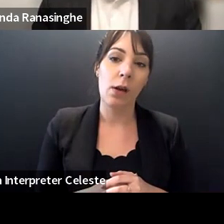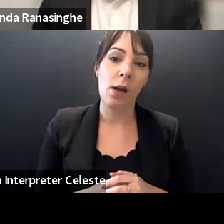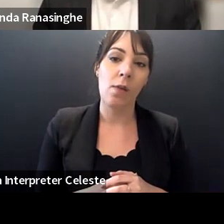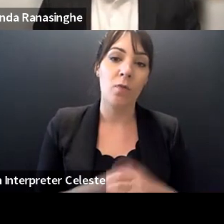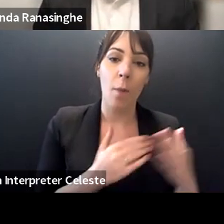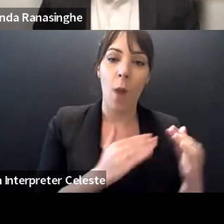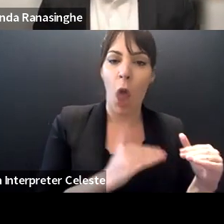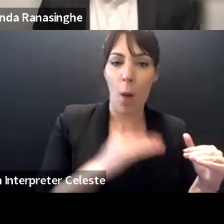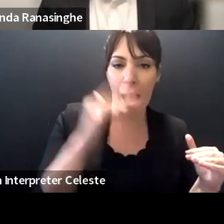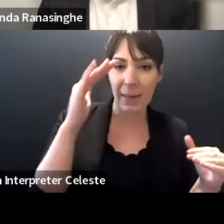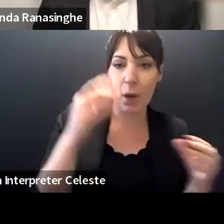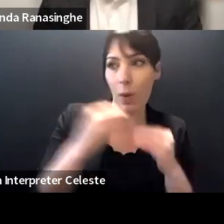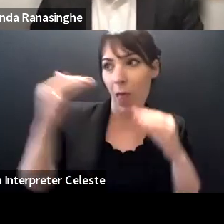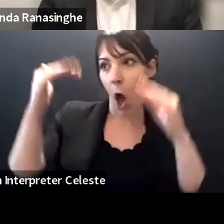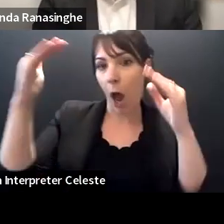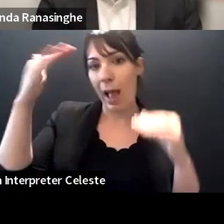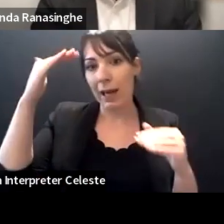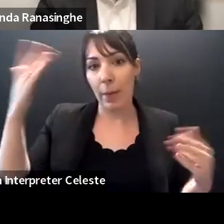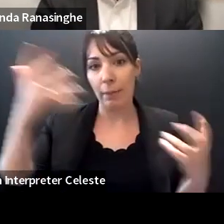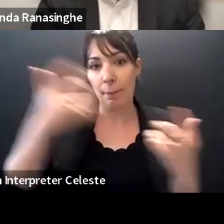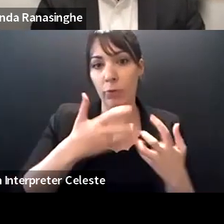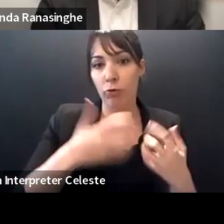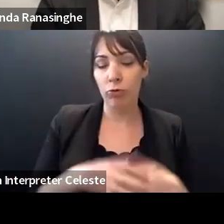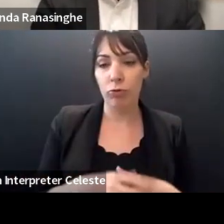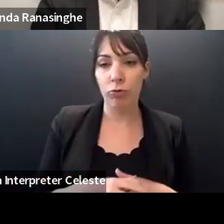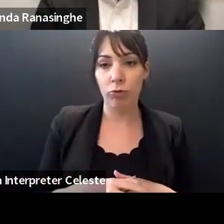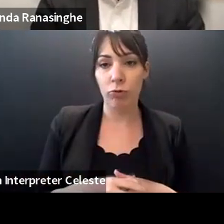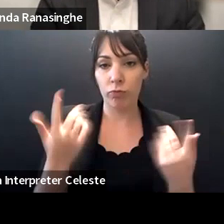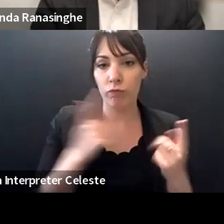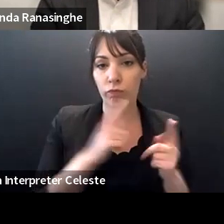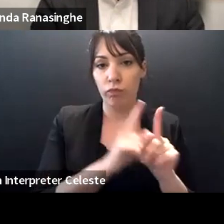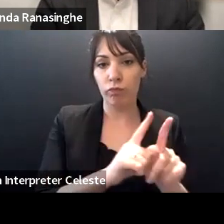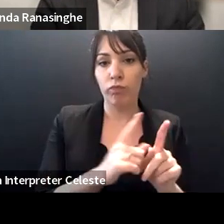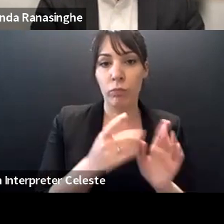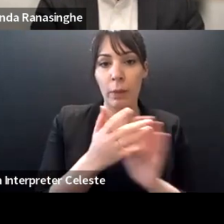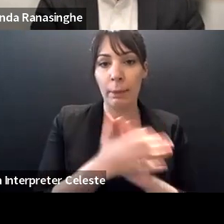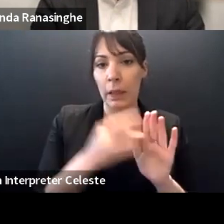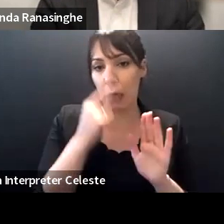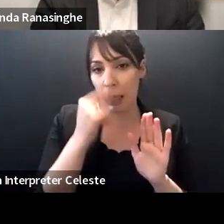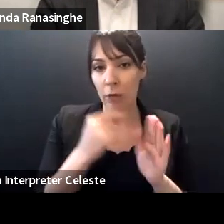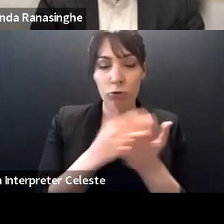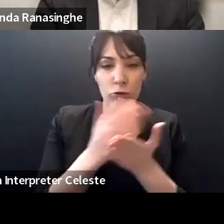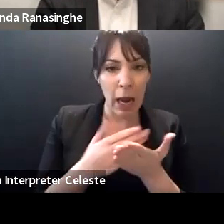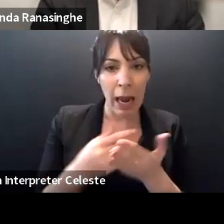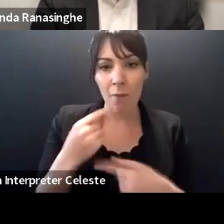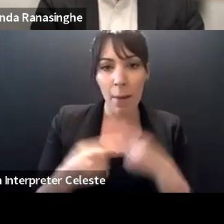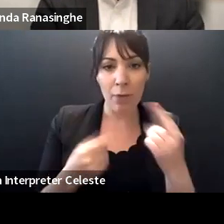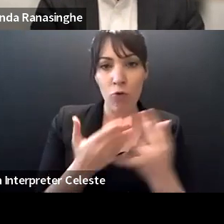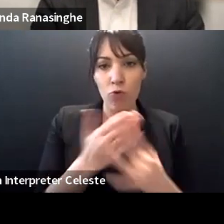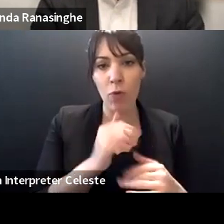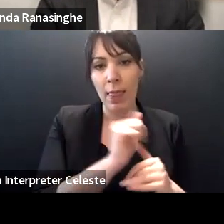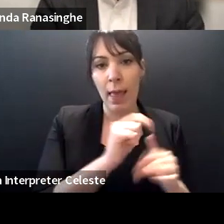the higher. And so then these people can then share this information within their departments or outside